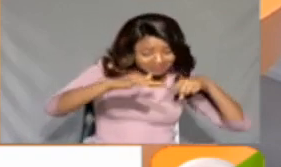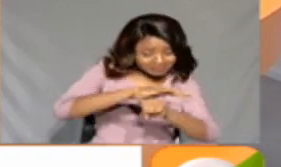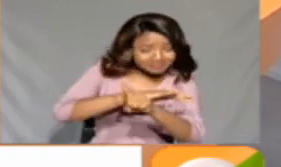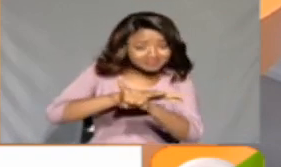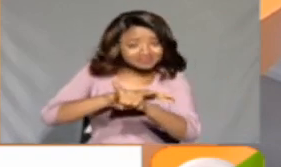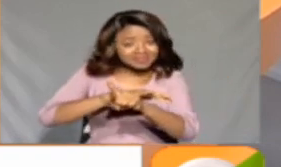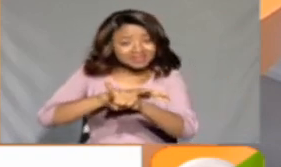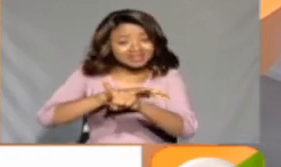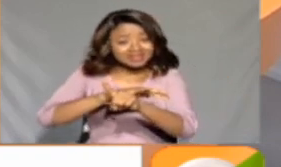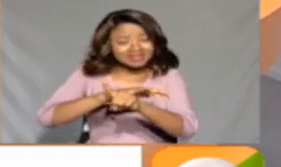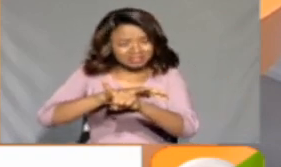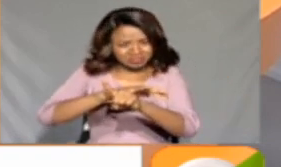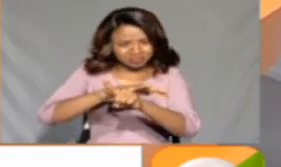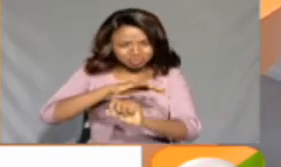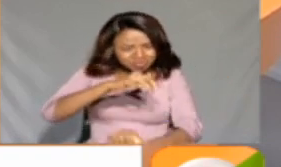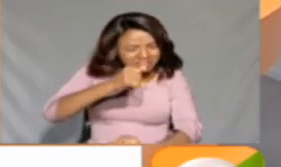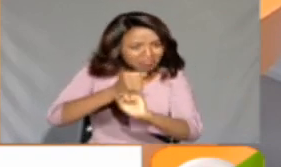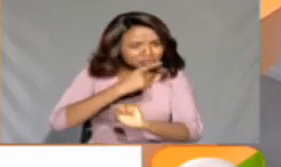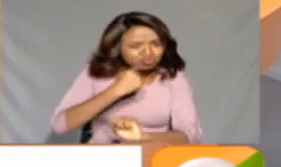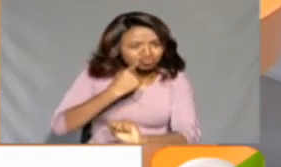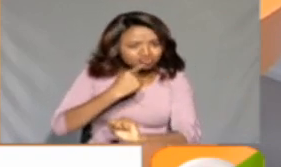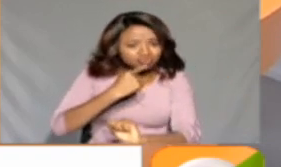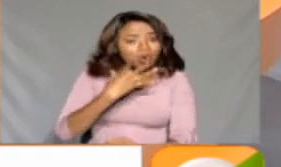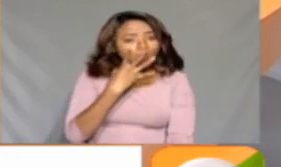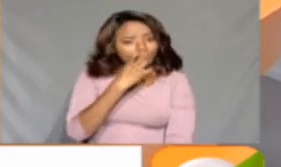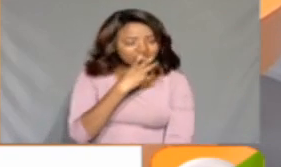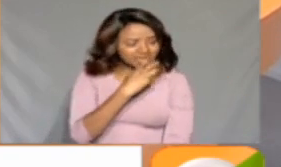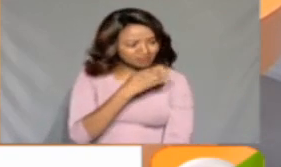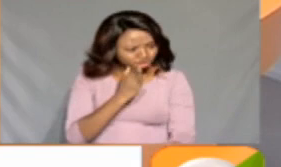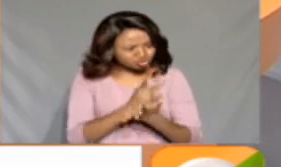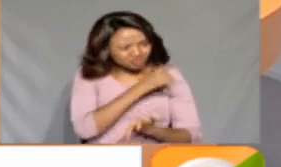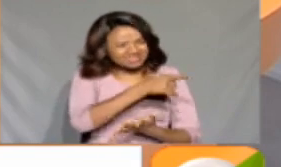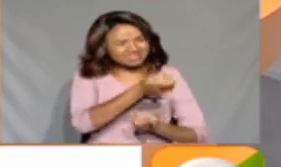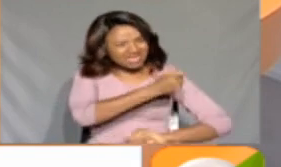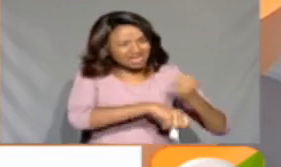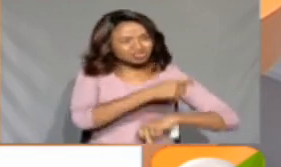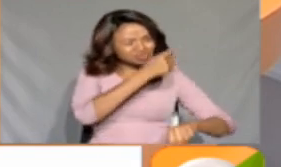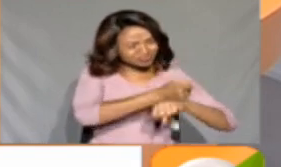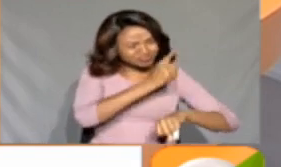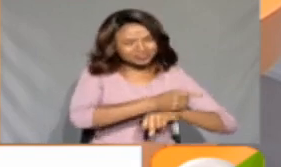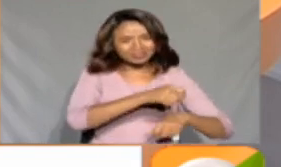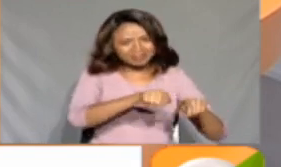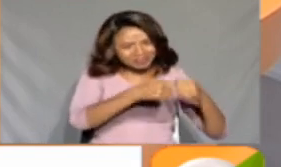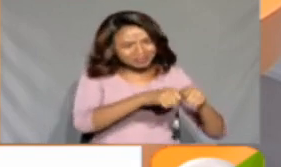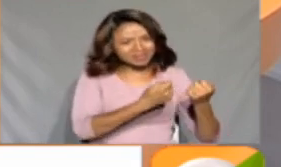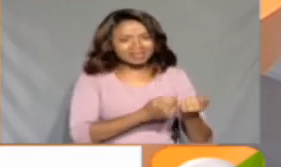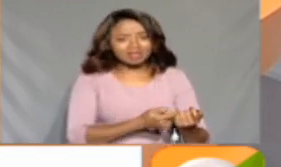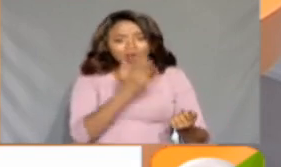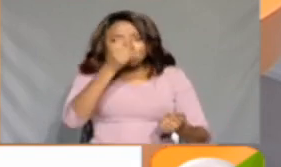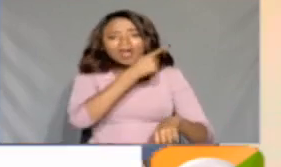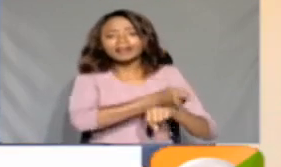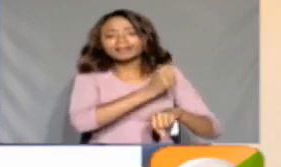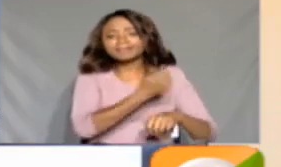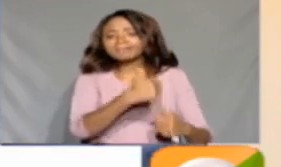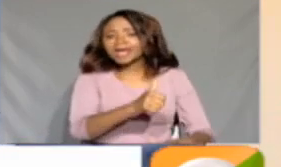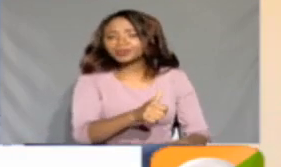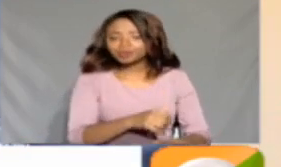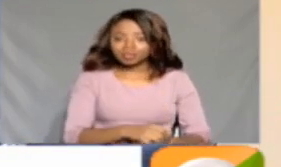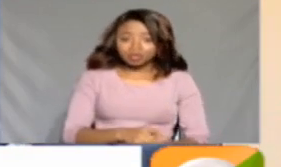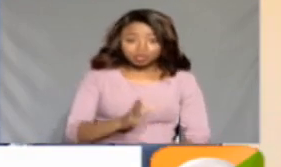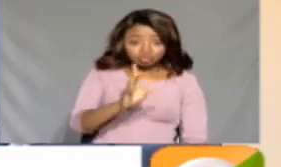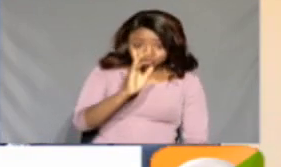ODM candidate. That is indiscipline. Yes. And you're doing nothing about it as a party secretary general. Well, one thing which I can tell you for